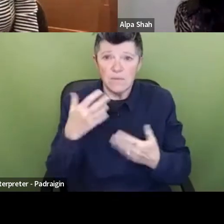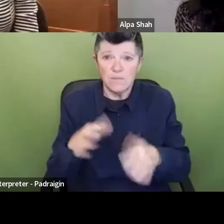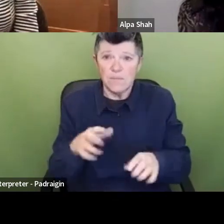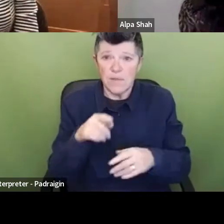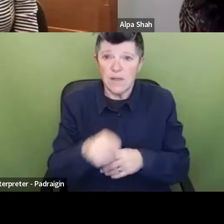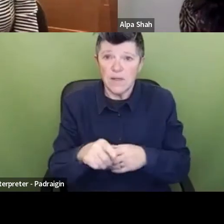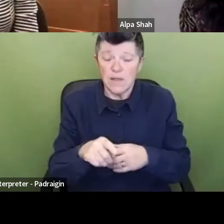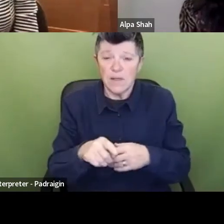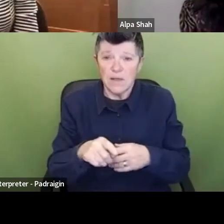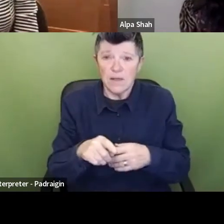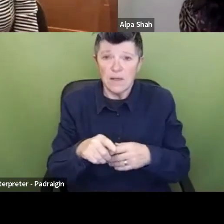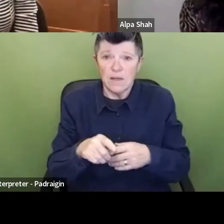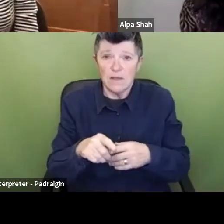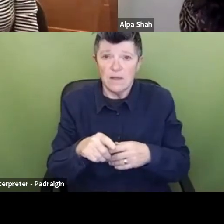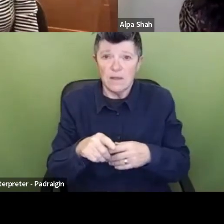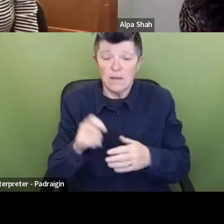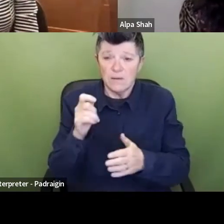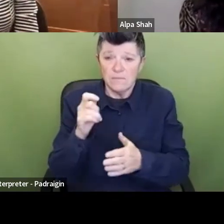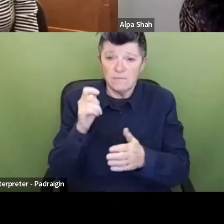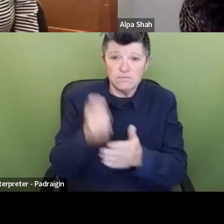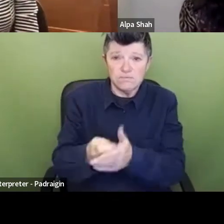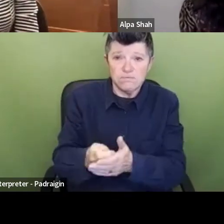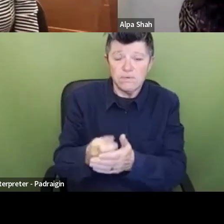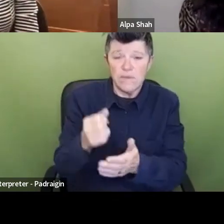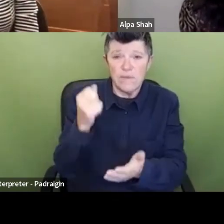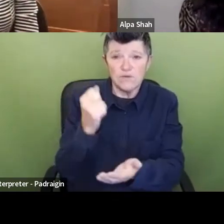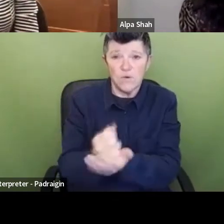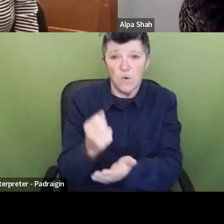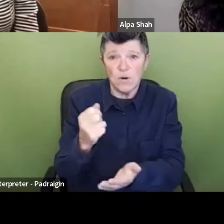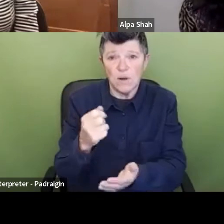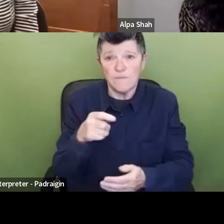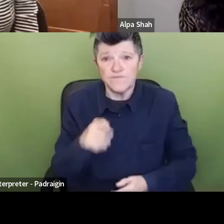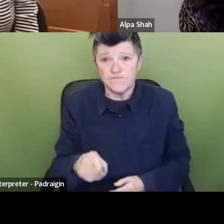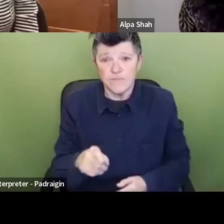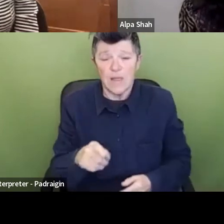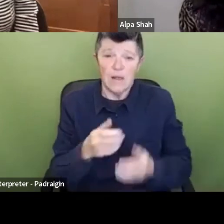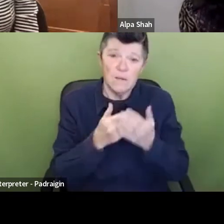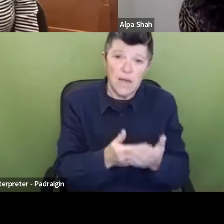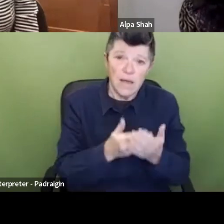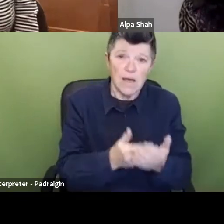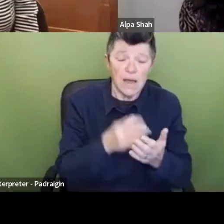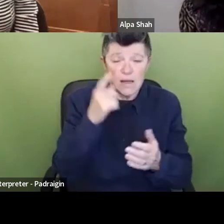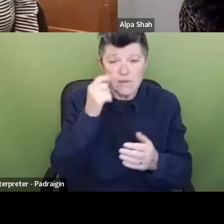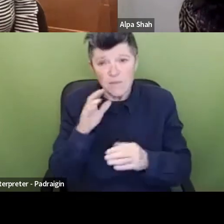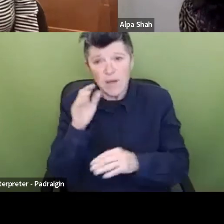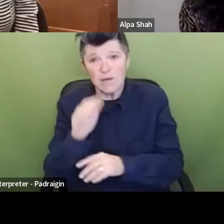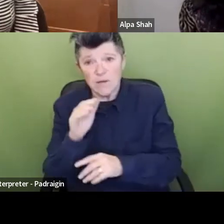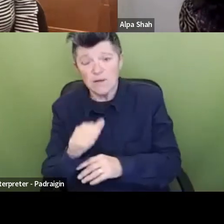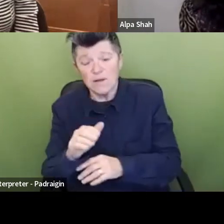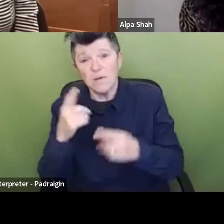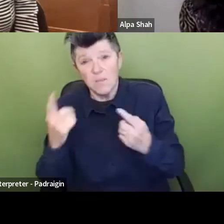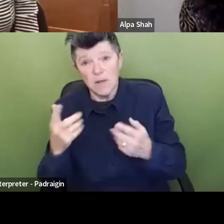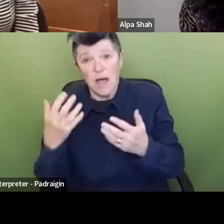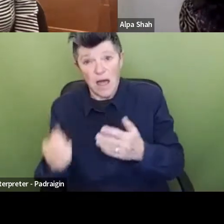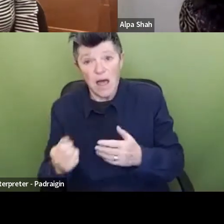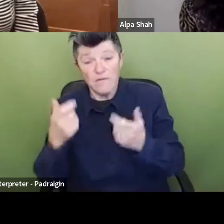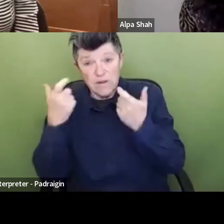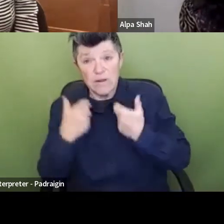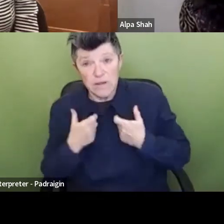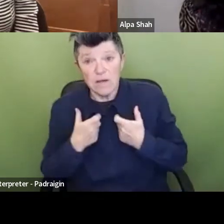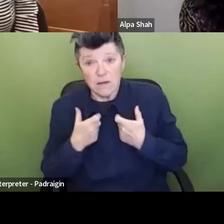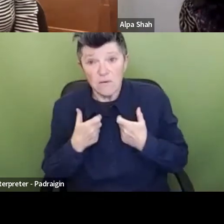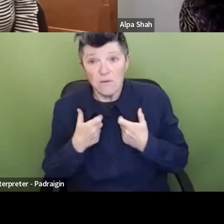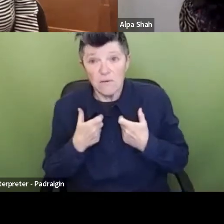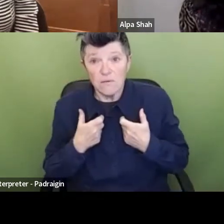IPNAS orders when it comes to them begging and sleeping outside, but there was legal grounds that people could have